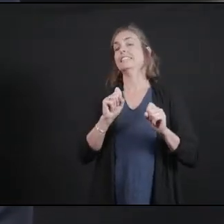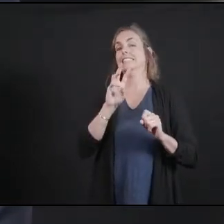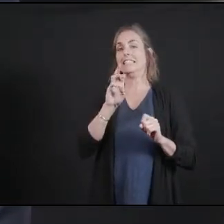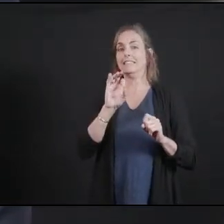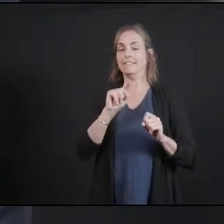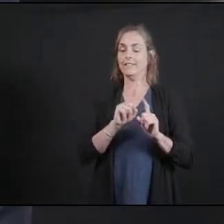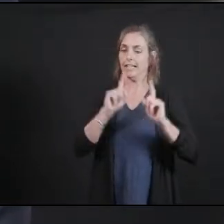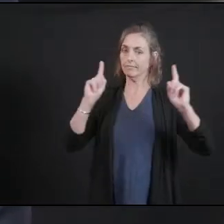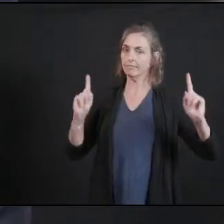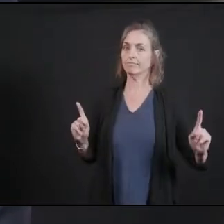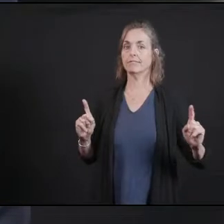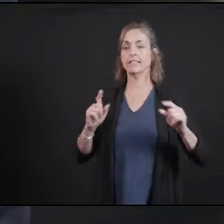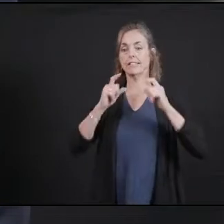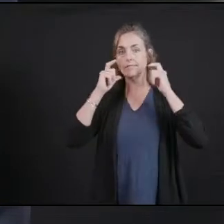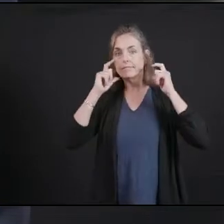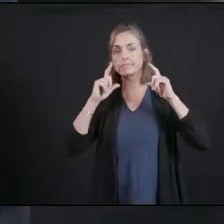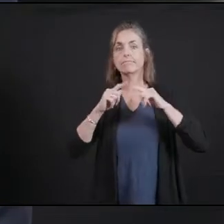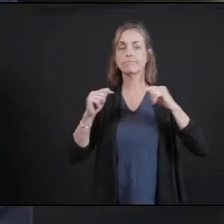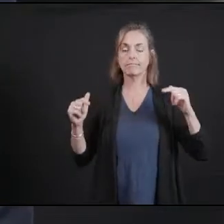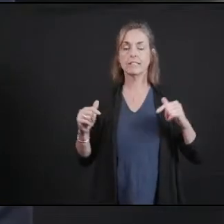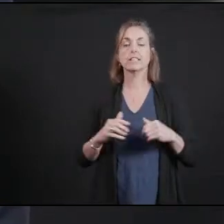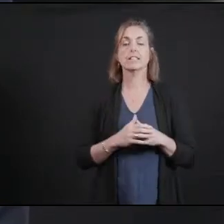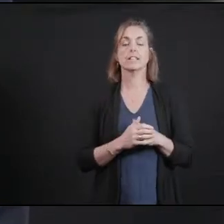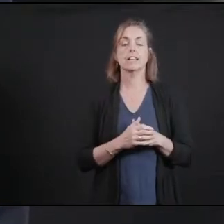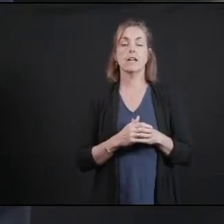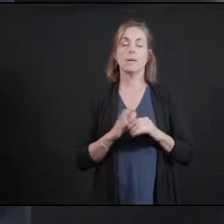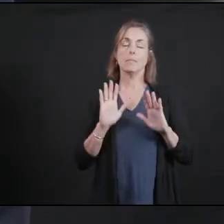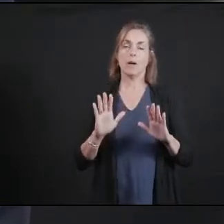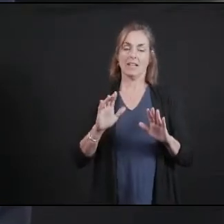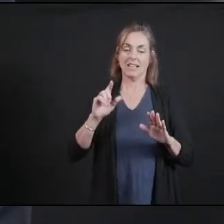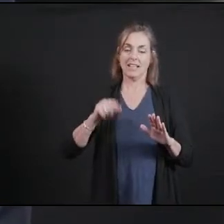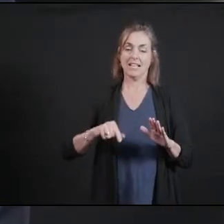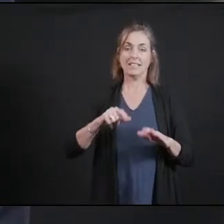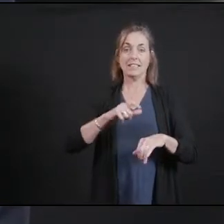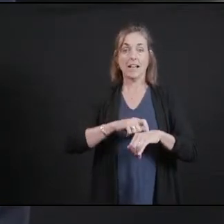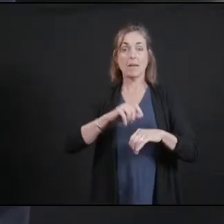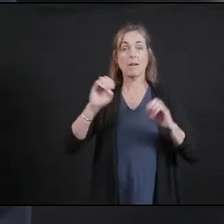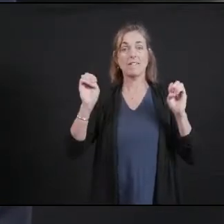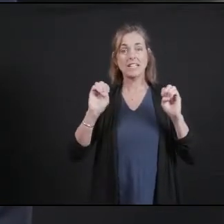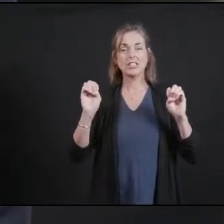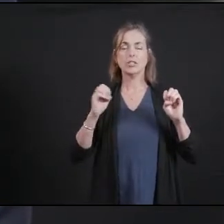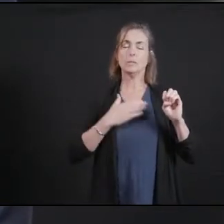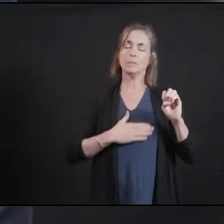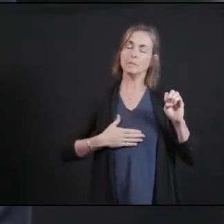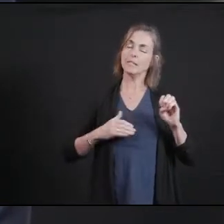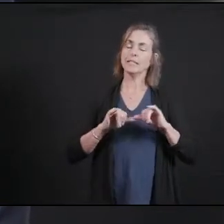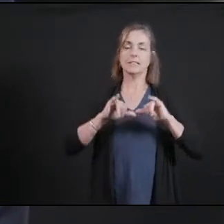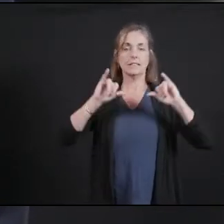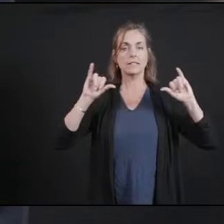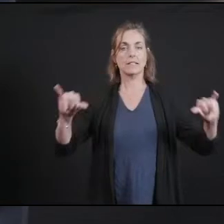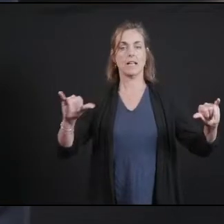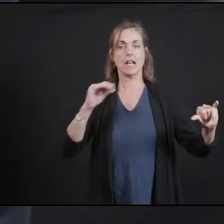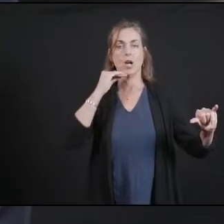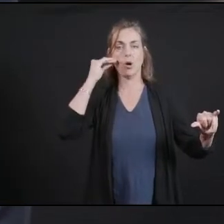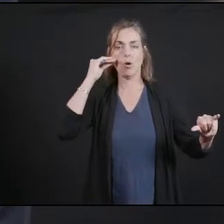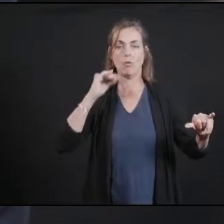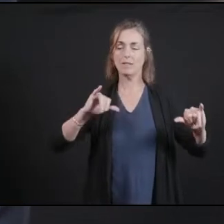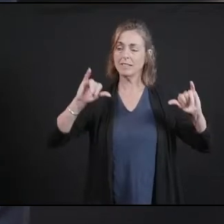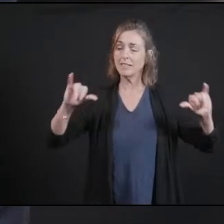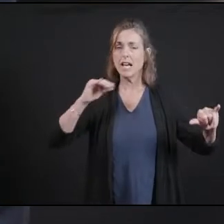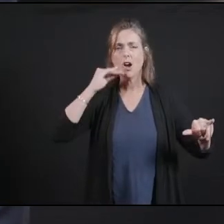time, but please remember that if you must go out, please practice safe social distancing.